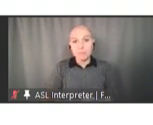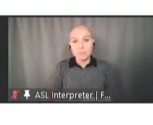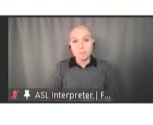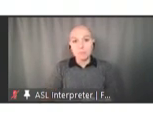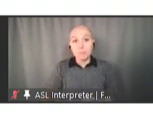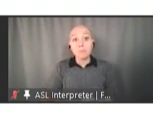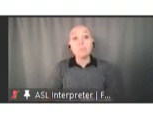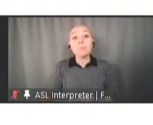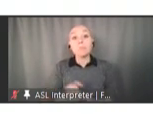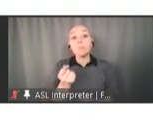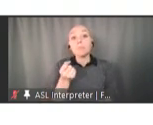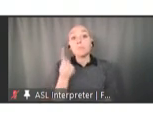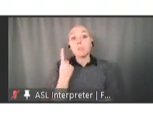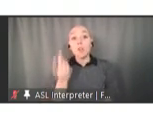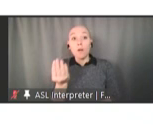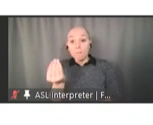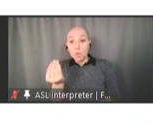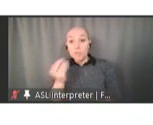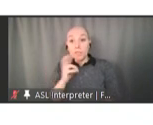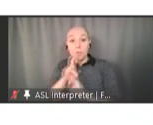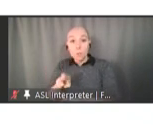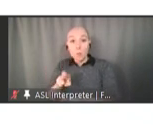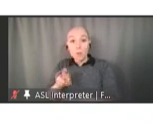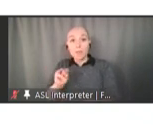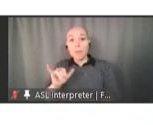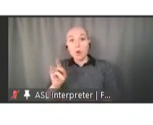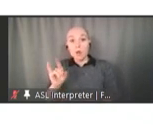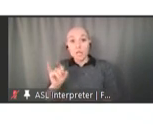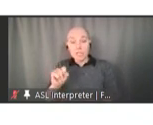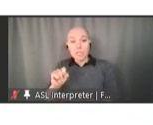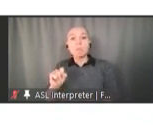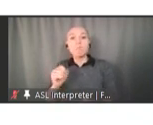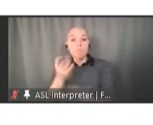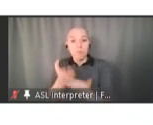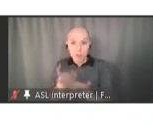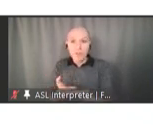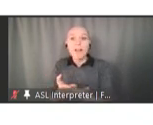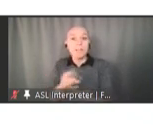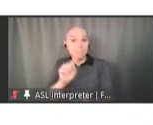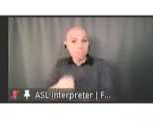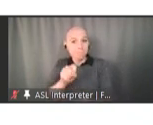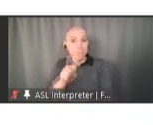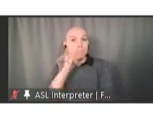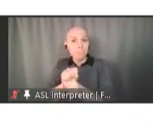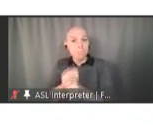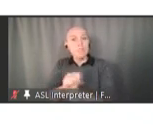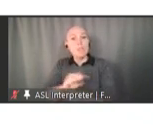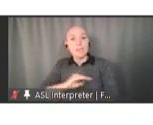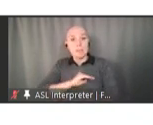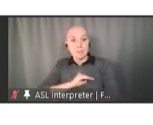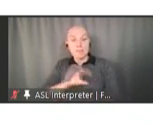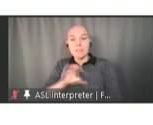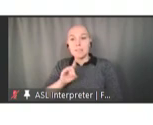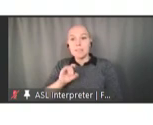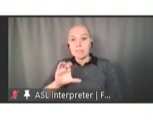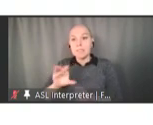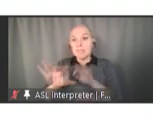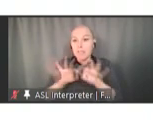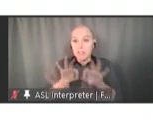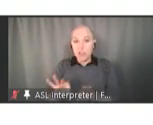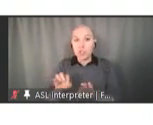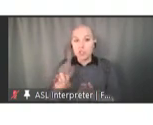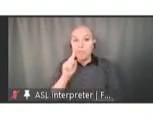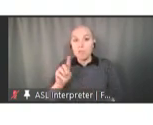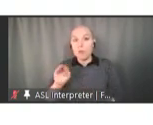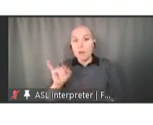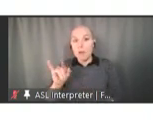14 reports of myocarditis were verified to meet the CDC case definition. The median age was 9 years, and median time